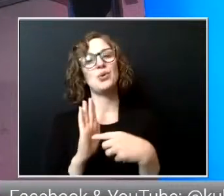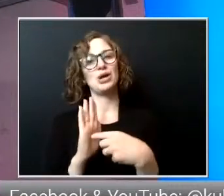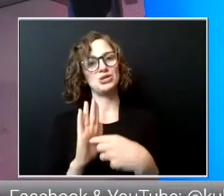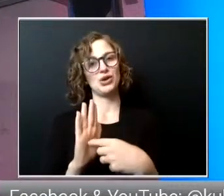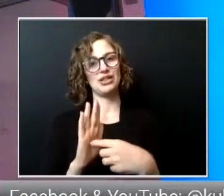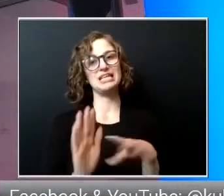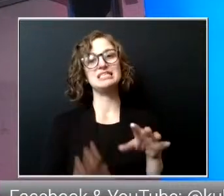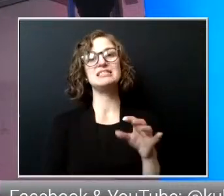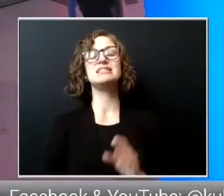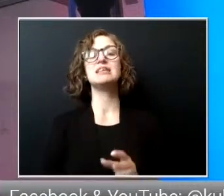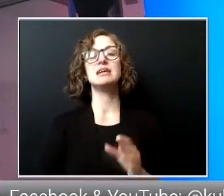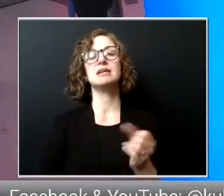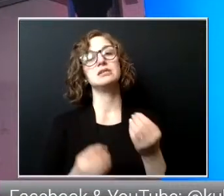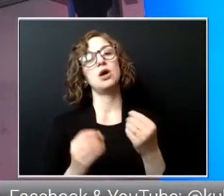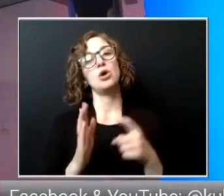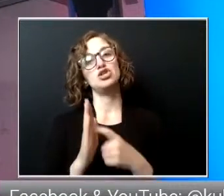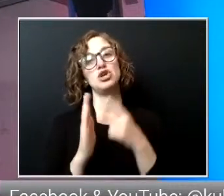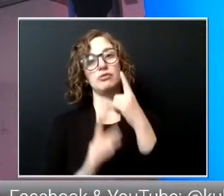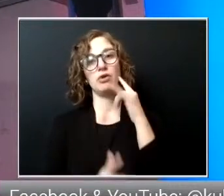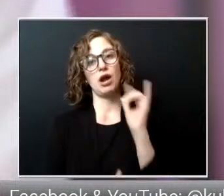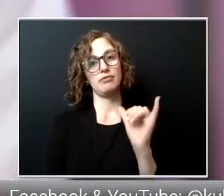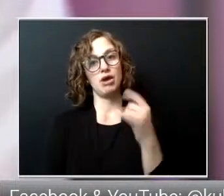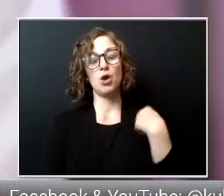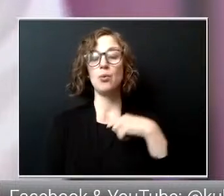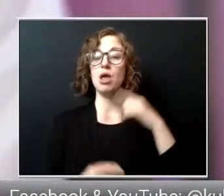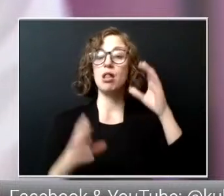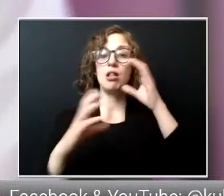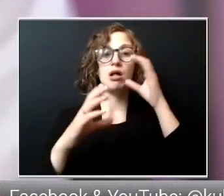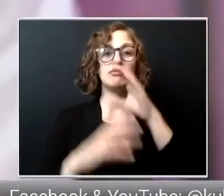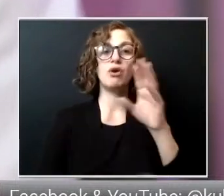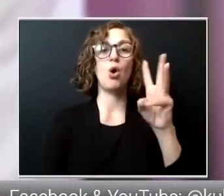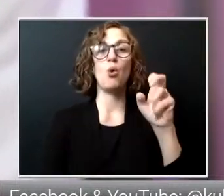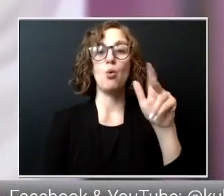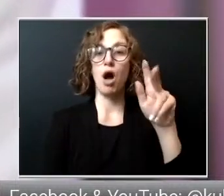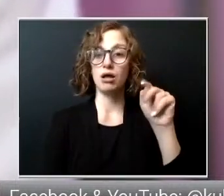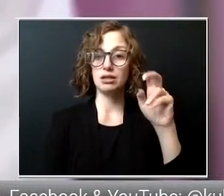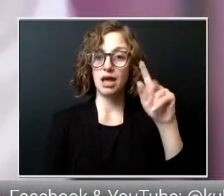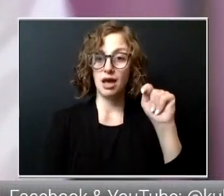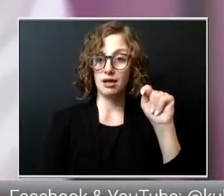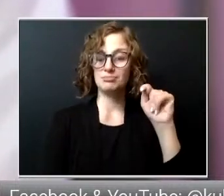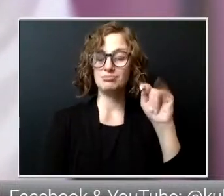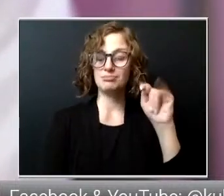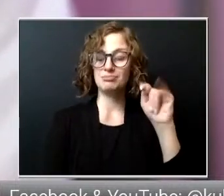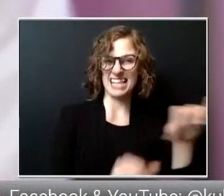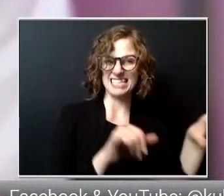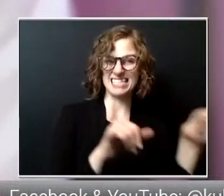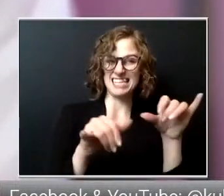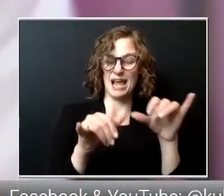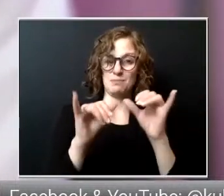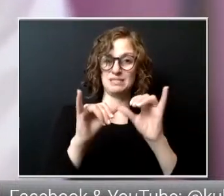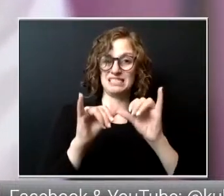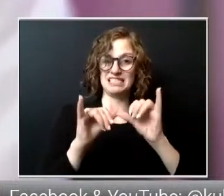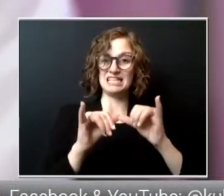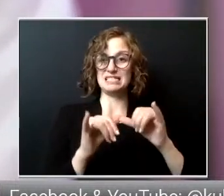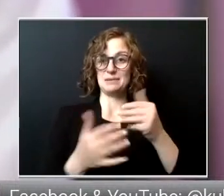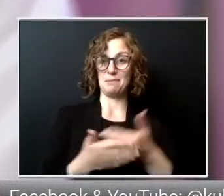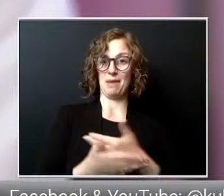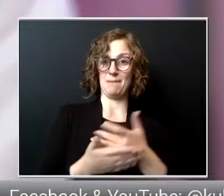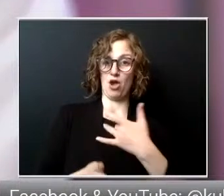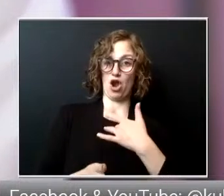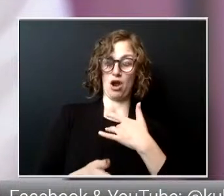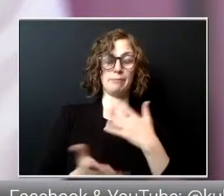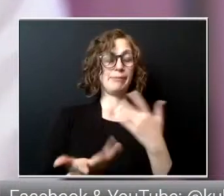took forever to find. We looked for a walnut because a baby's heart is the size of a walnut. Apparently, no grocery stores in Kansas City